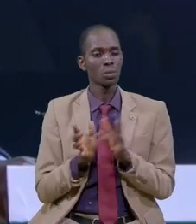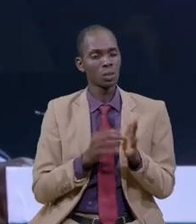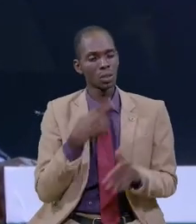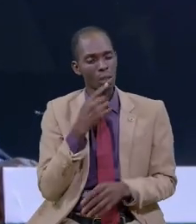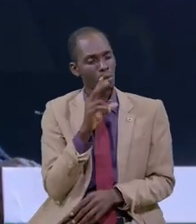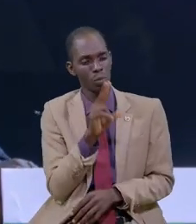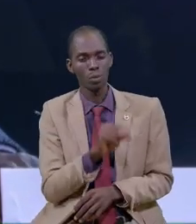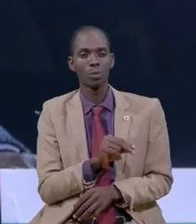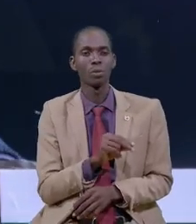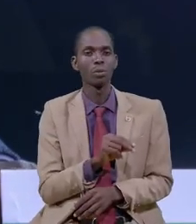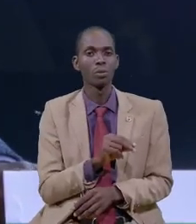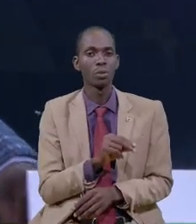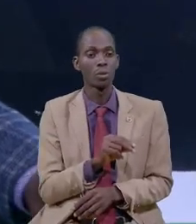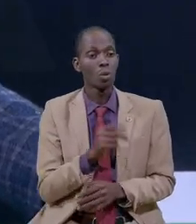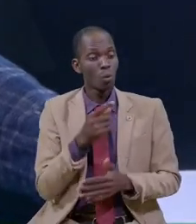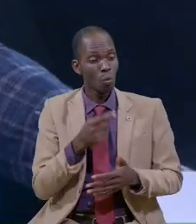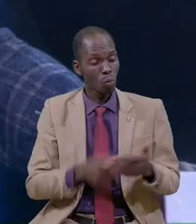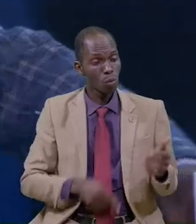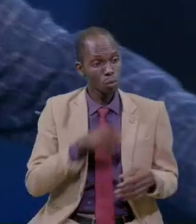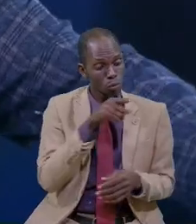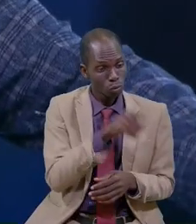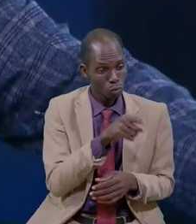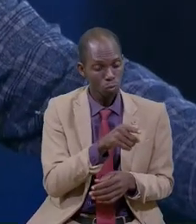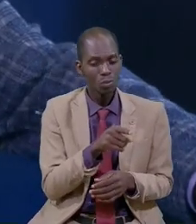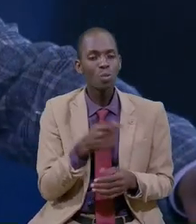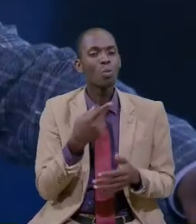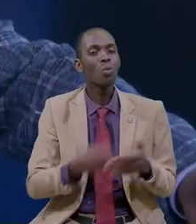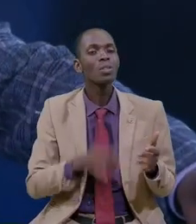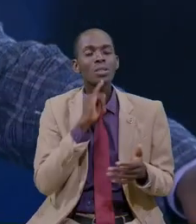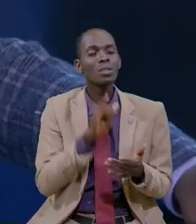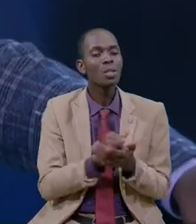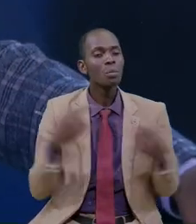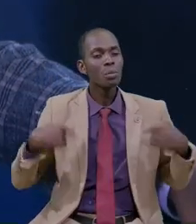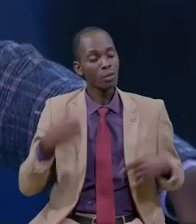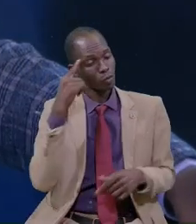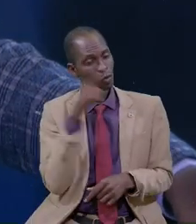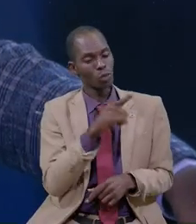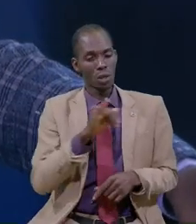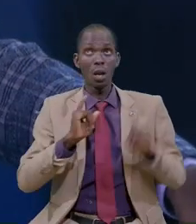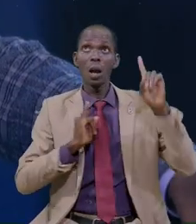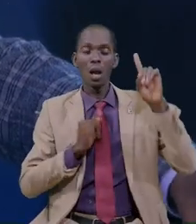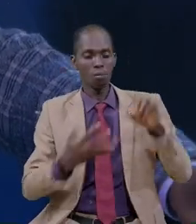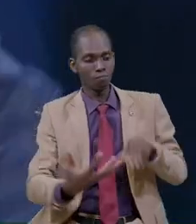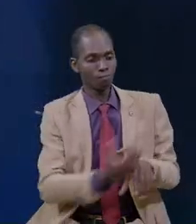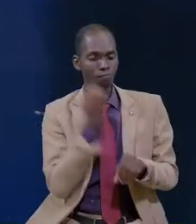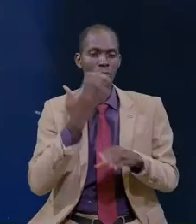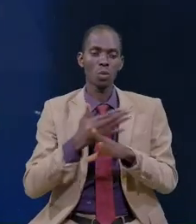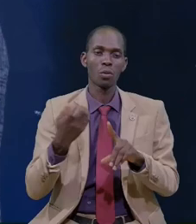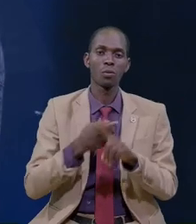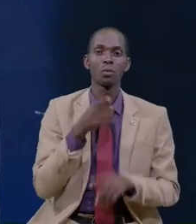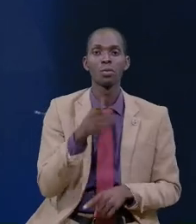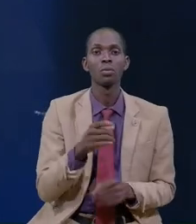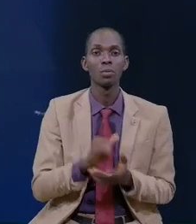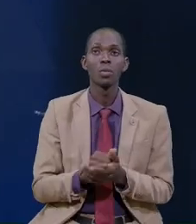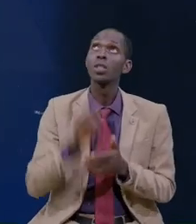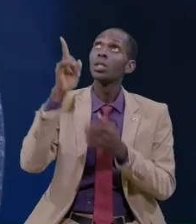Jésus a dit non. What you merit, which is affliction, I take away que from tu you. Mérites, comme affliction, j'ai enlevé he cela. Comes